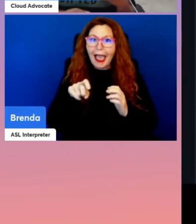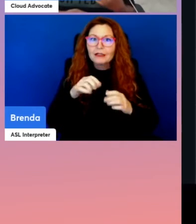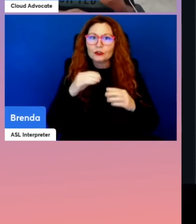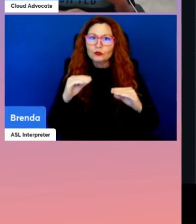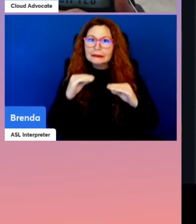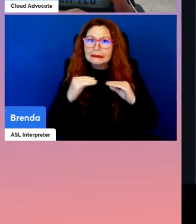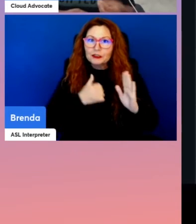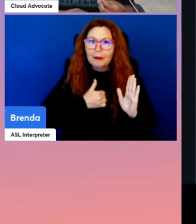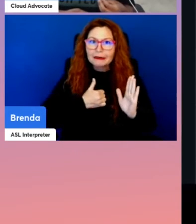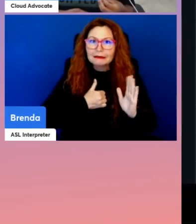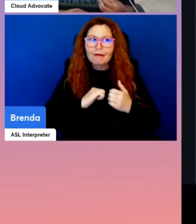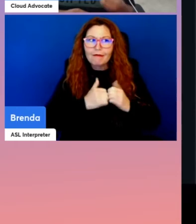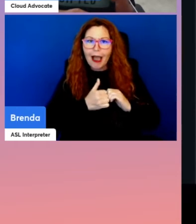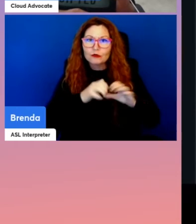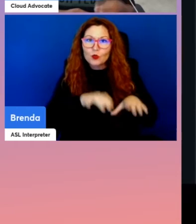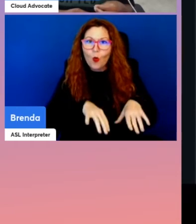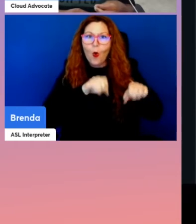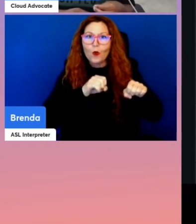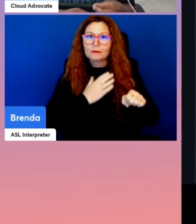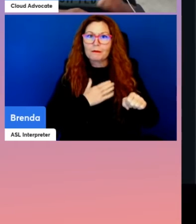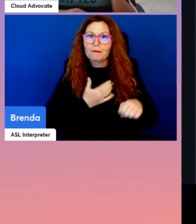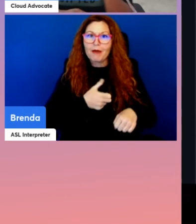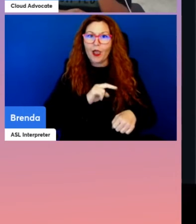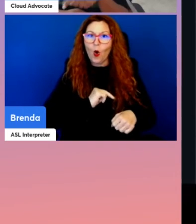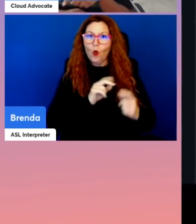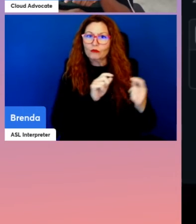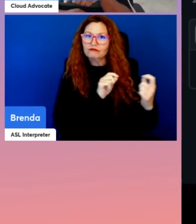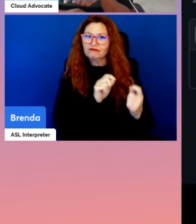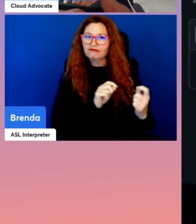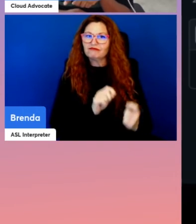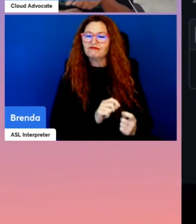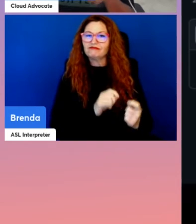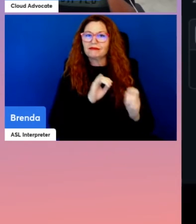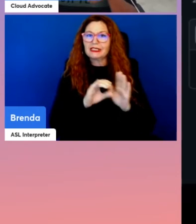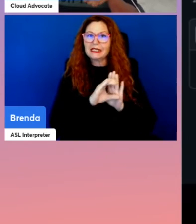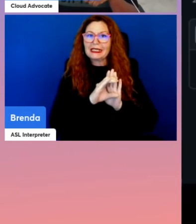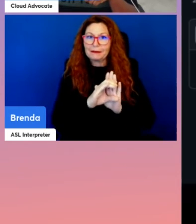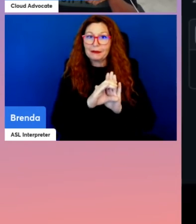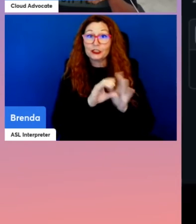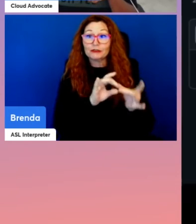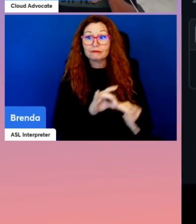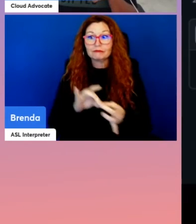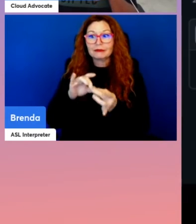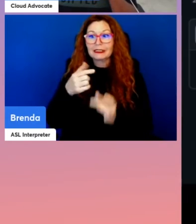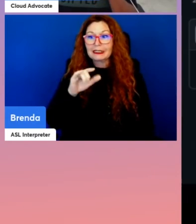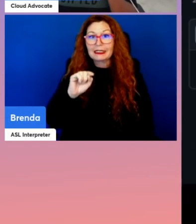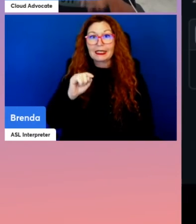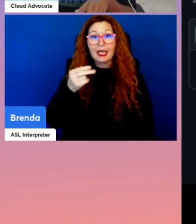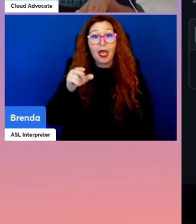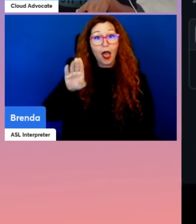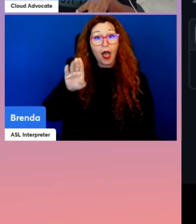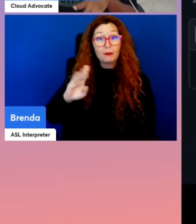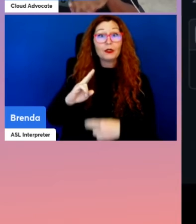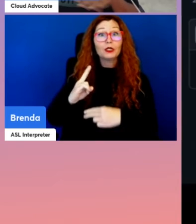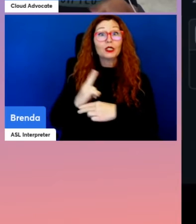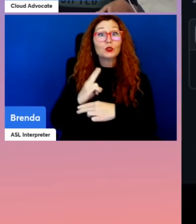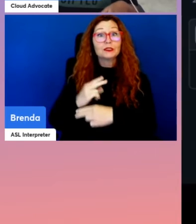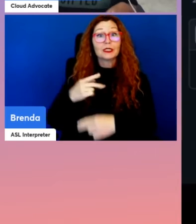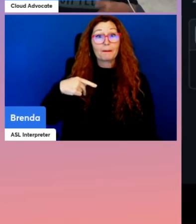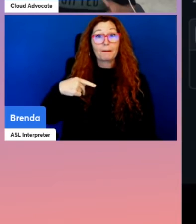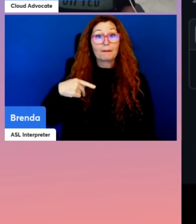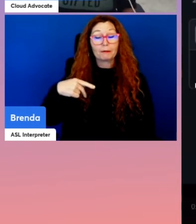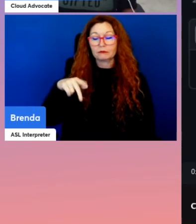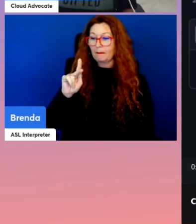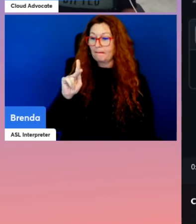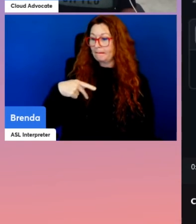own custom Docker image on GitHub using packages, which I thought was